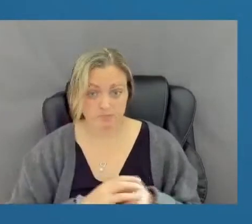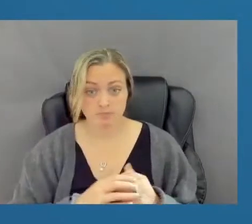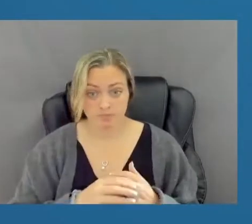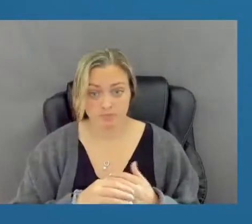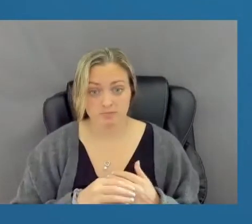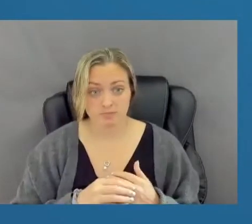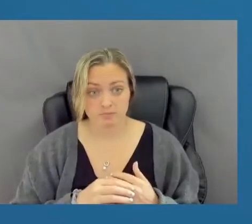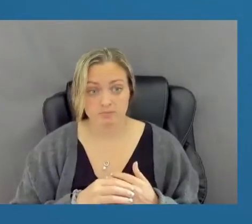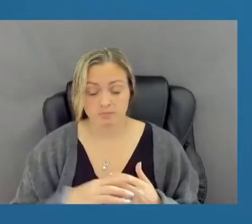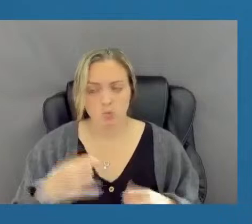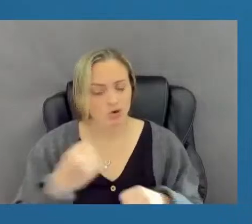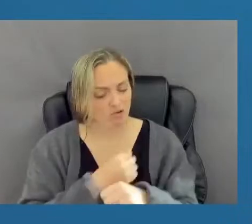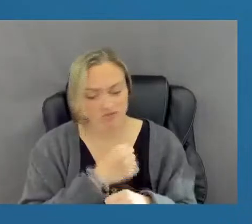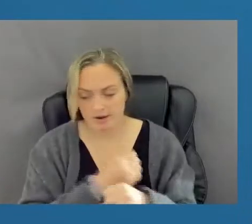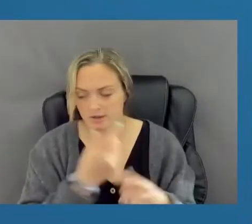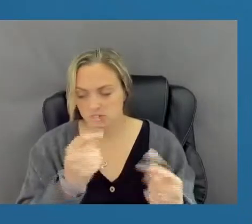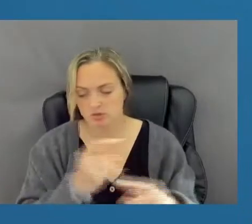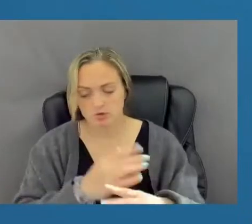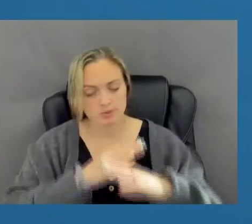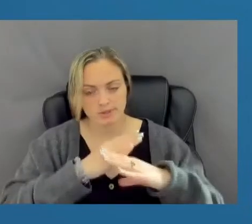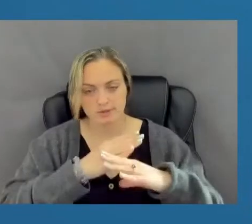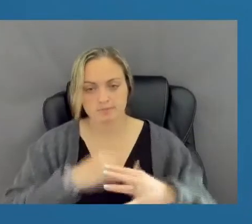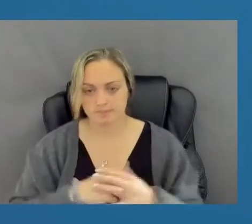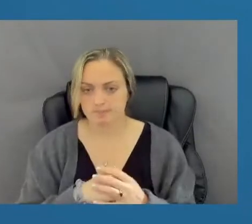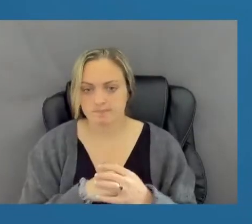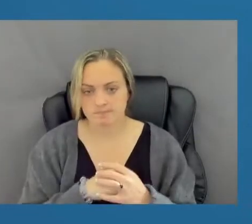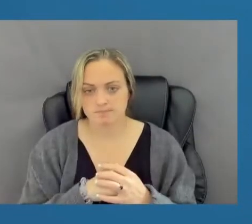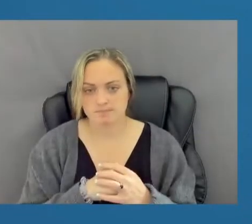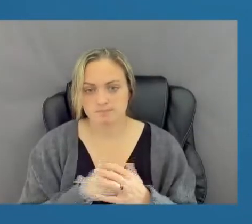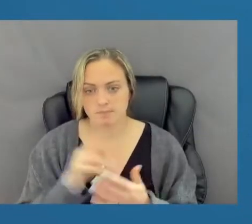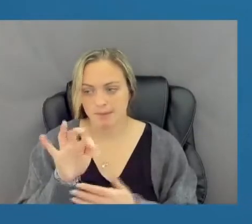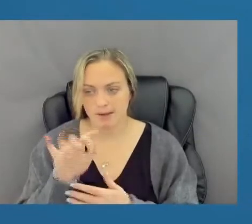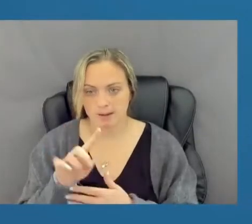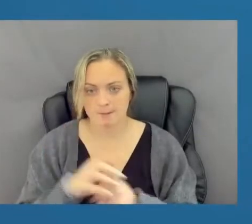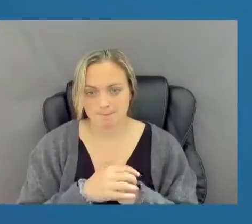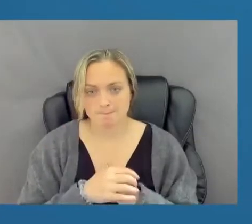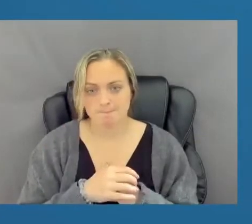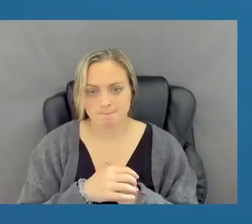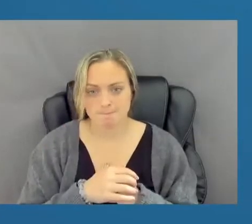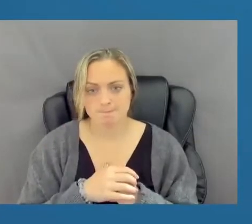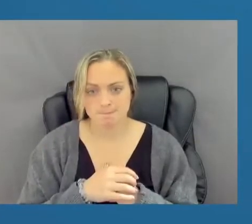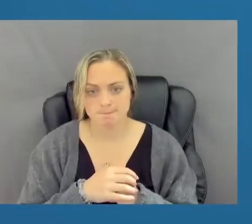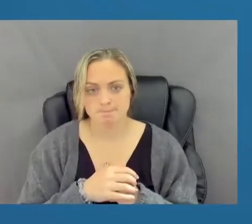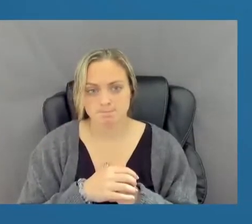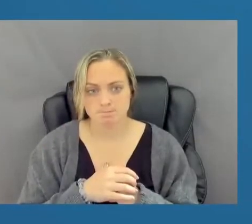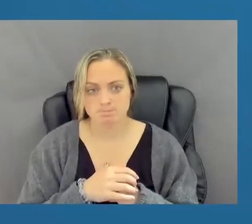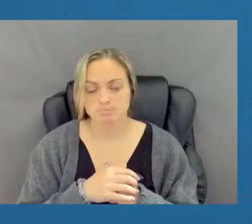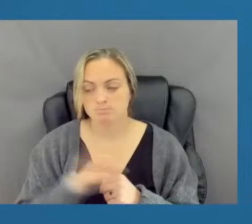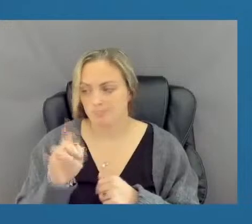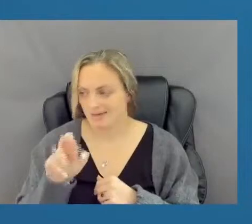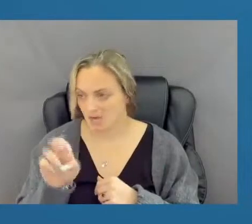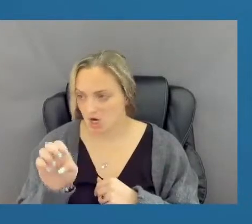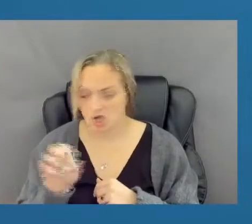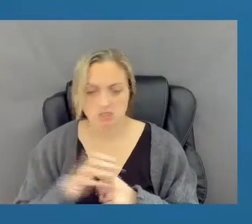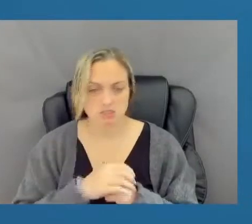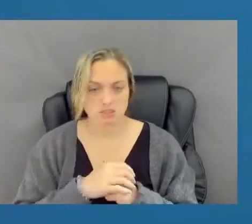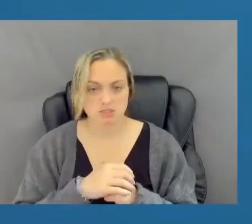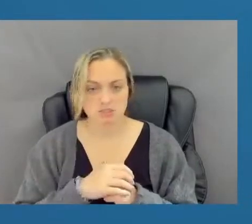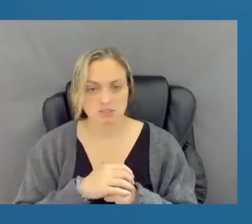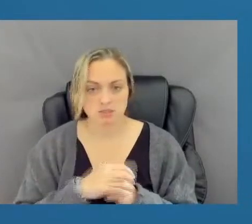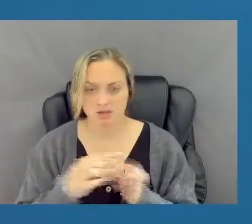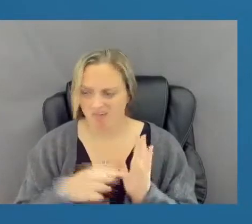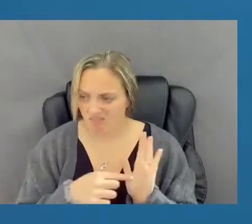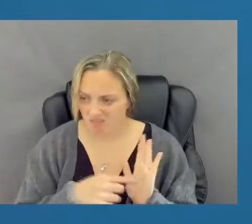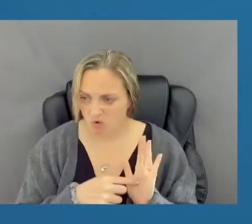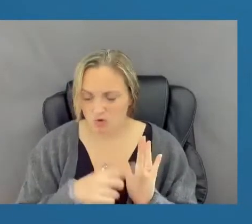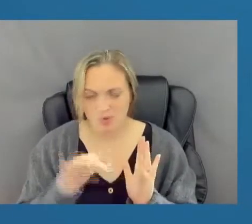we're fighting hard to protect Medicaid and Medicare and the Affordable Care Act,